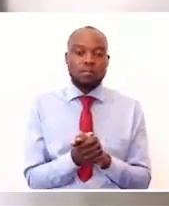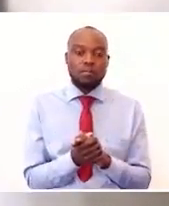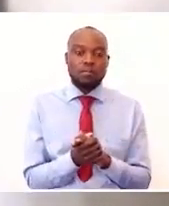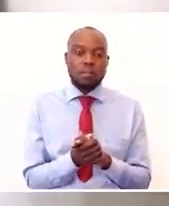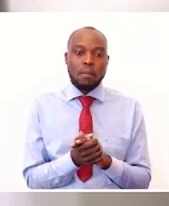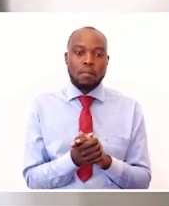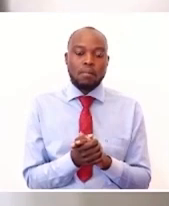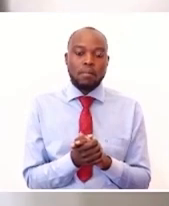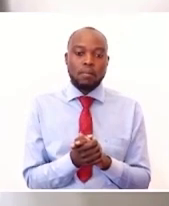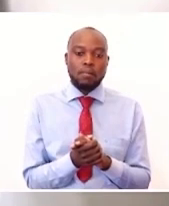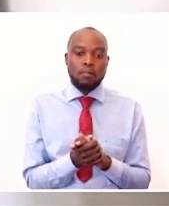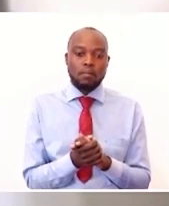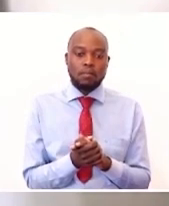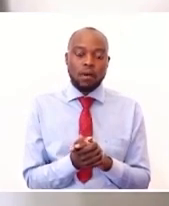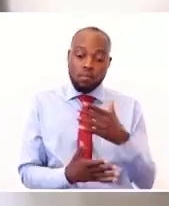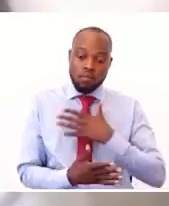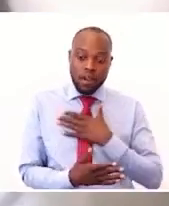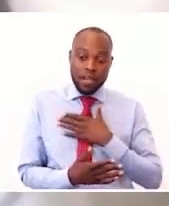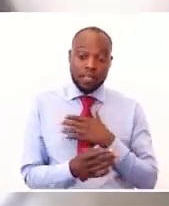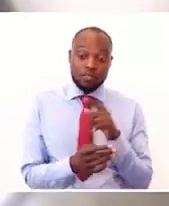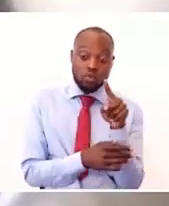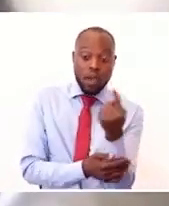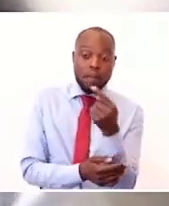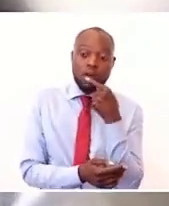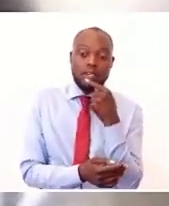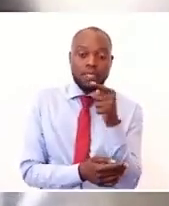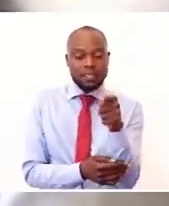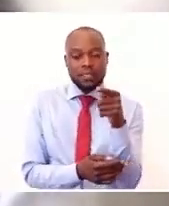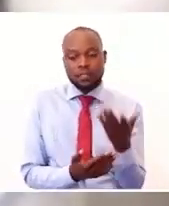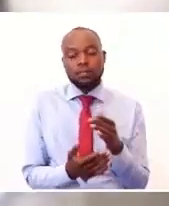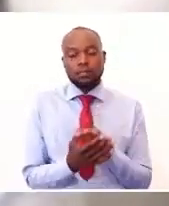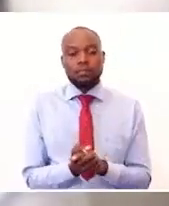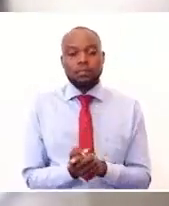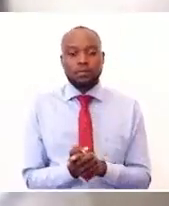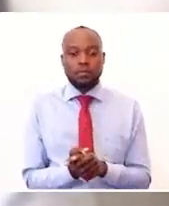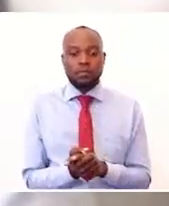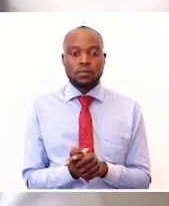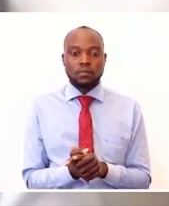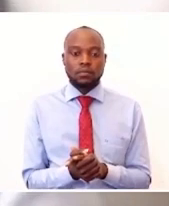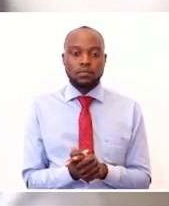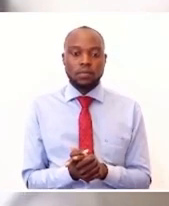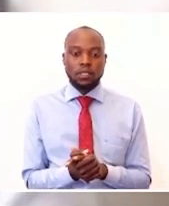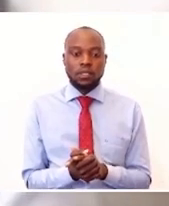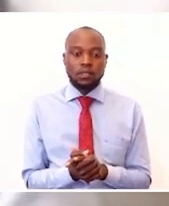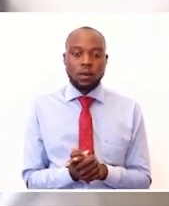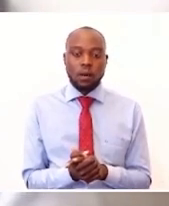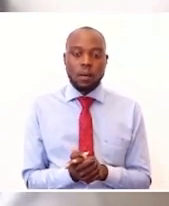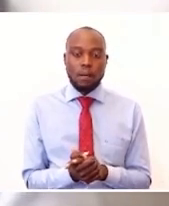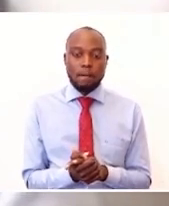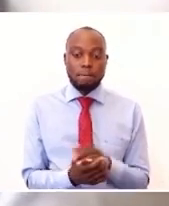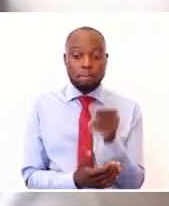perspective. So for me, this is the first thing I think we really need to think about. And my General Assembly report this